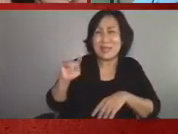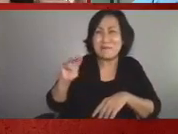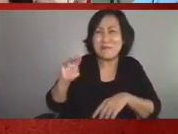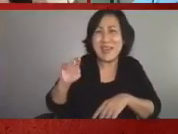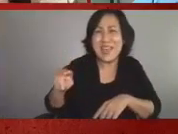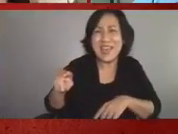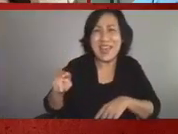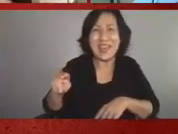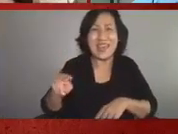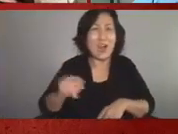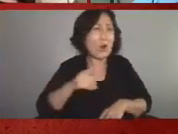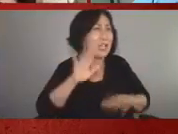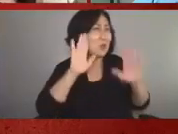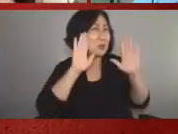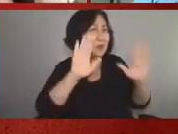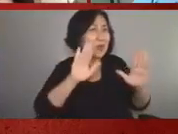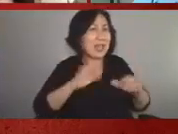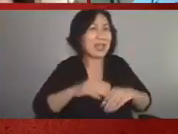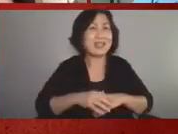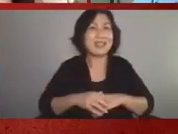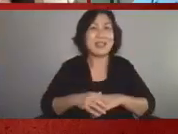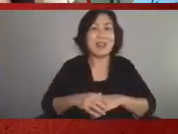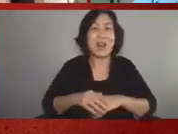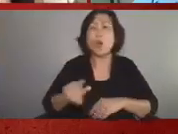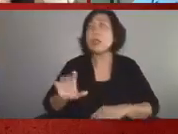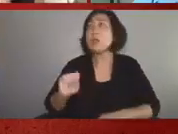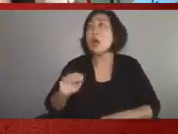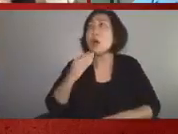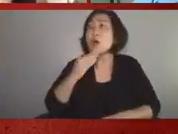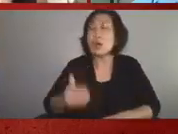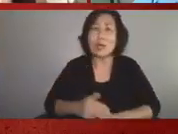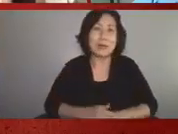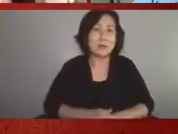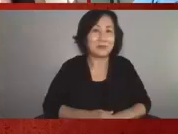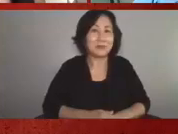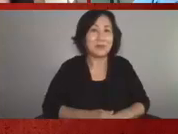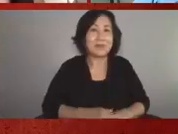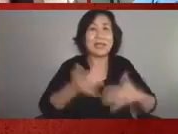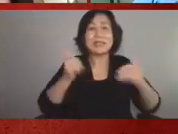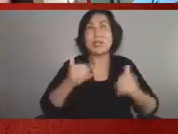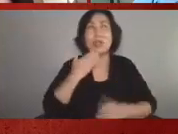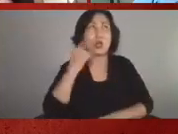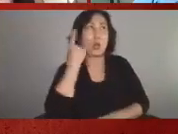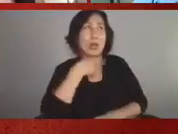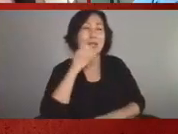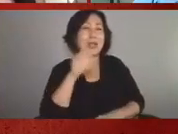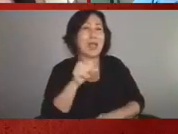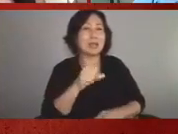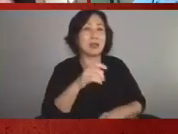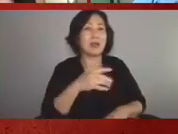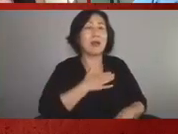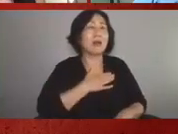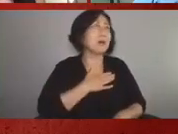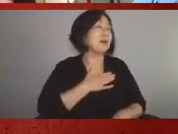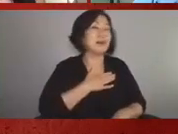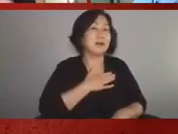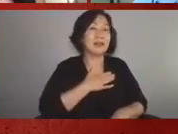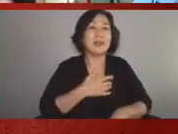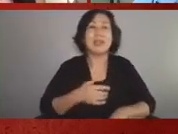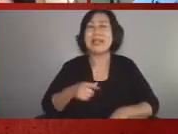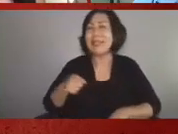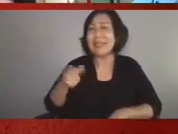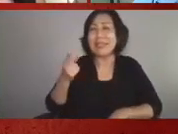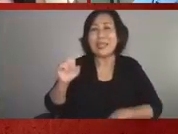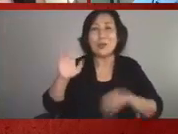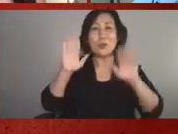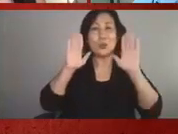Yes. Wasn't he great though? As you know. Oh, he's so good. He's still so handsome. Oh gosh. Yeah. He was